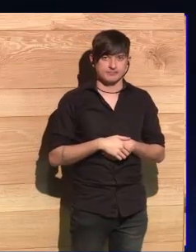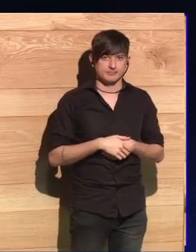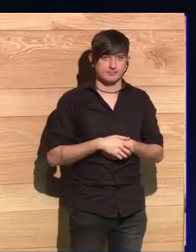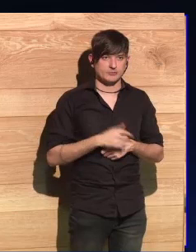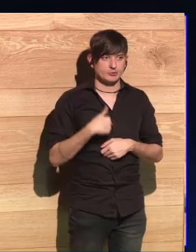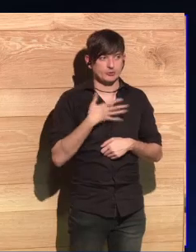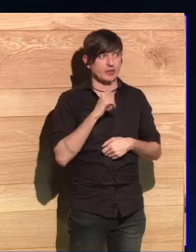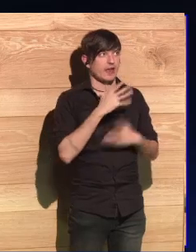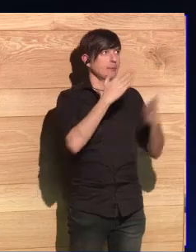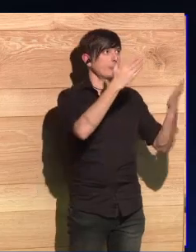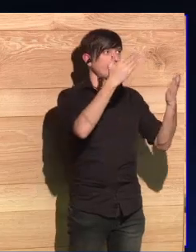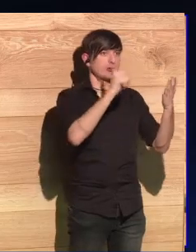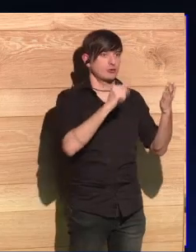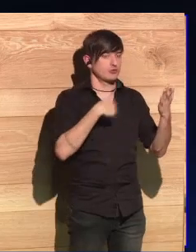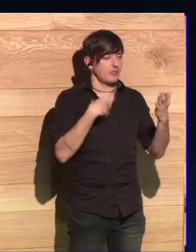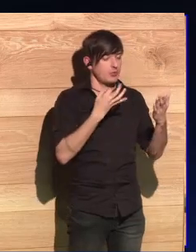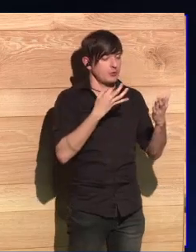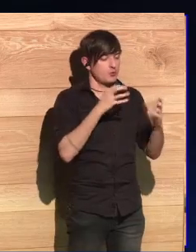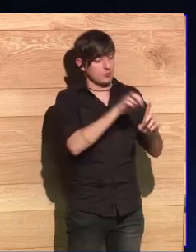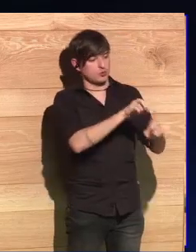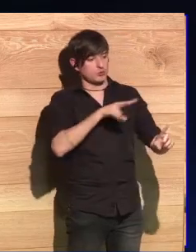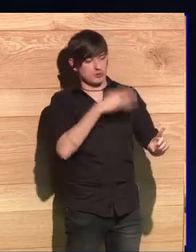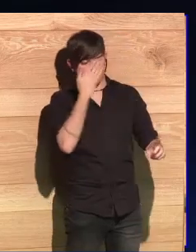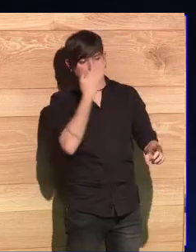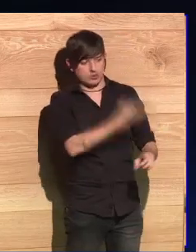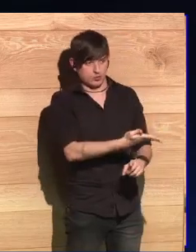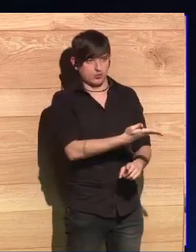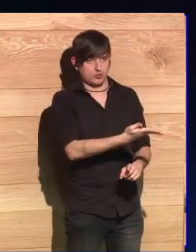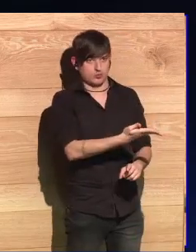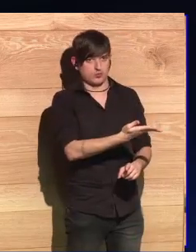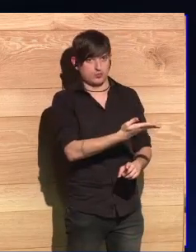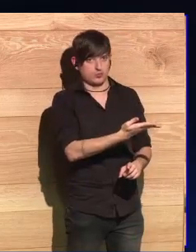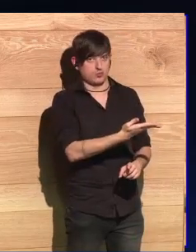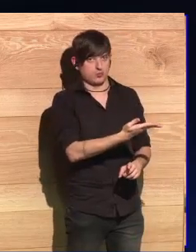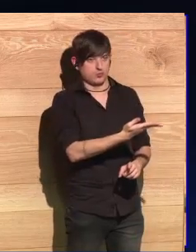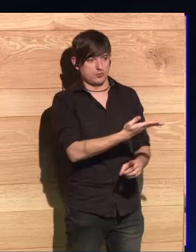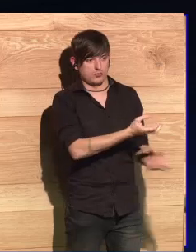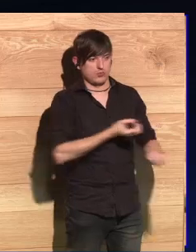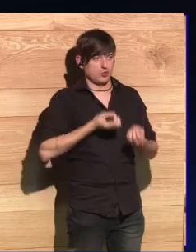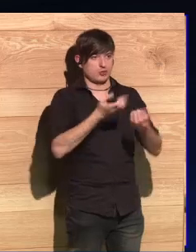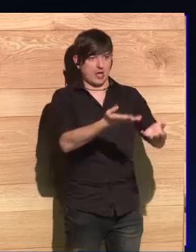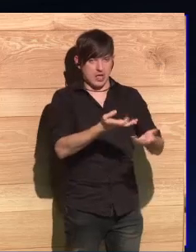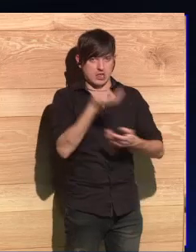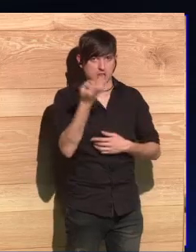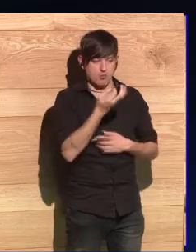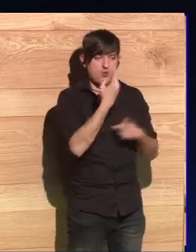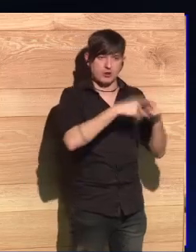I could not have turned it into an apology either. I had to look at it in an honest